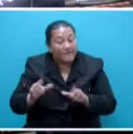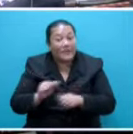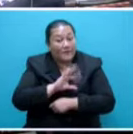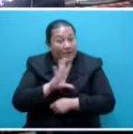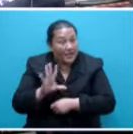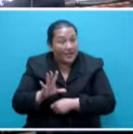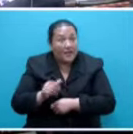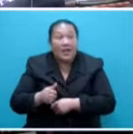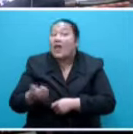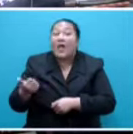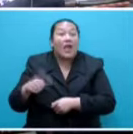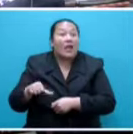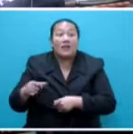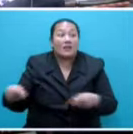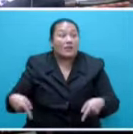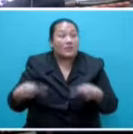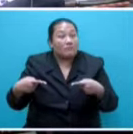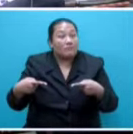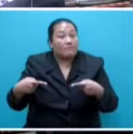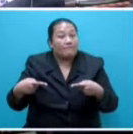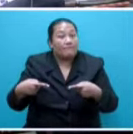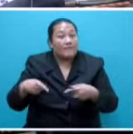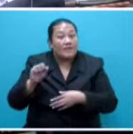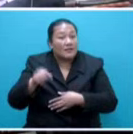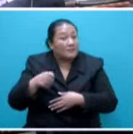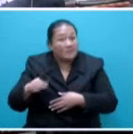motion? The amendment? No?